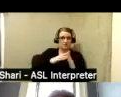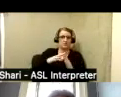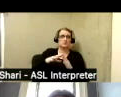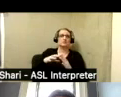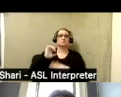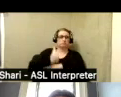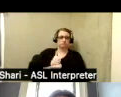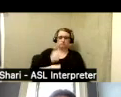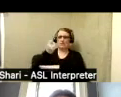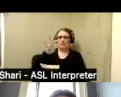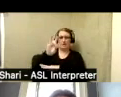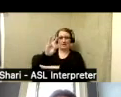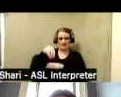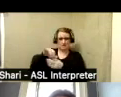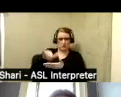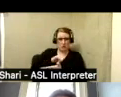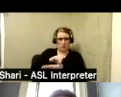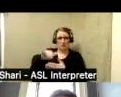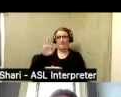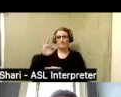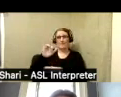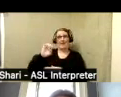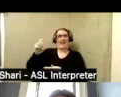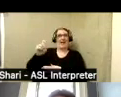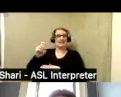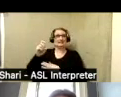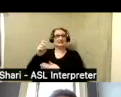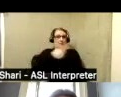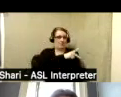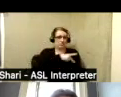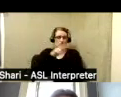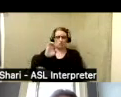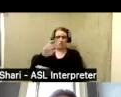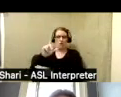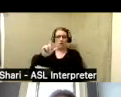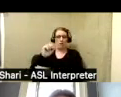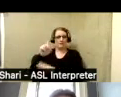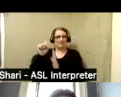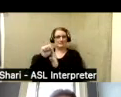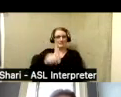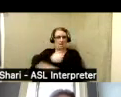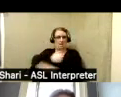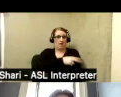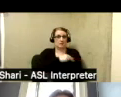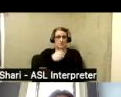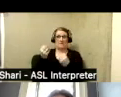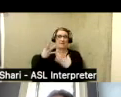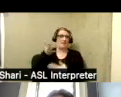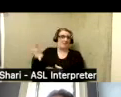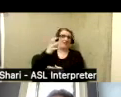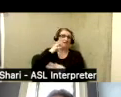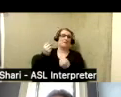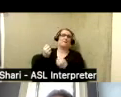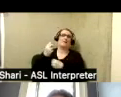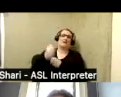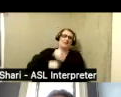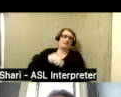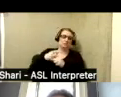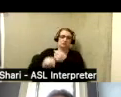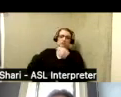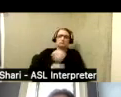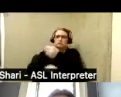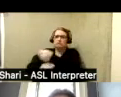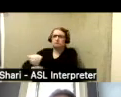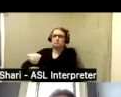in New York by ex-patients from Rockland State Hospital, many of whom had been there for decades, to support one another in their